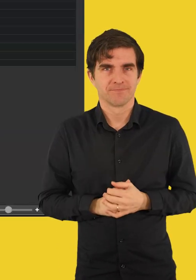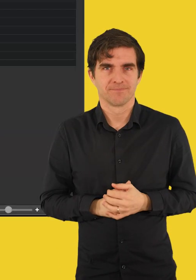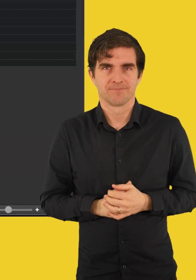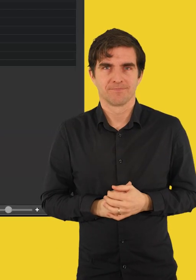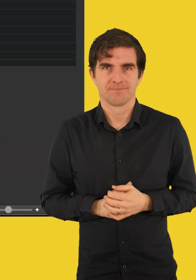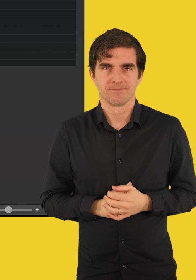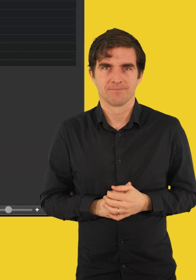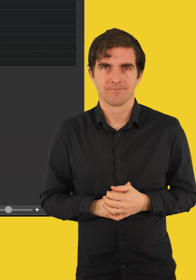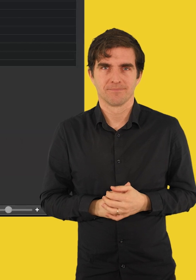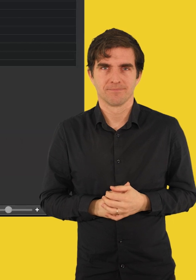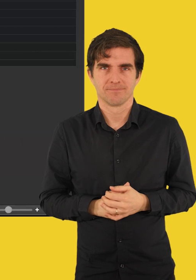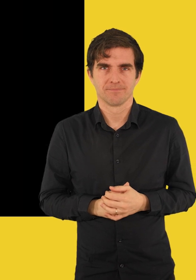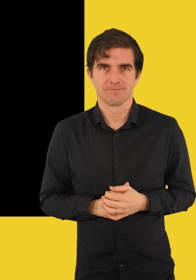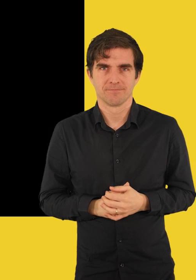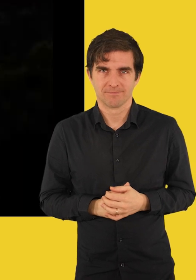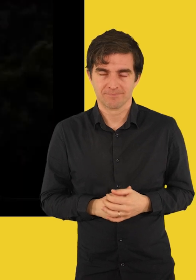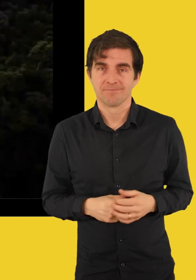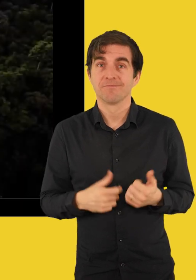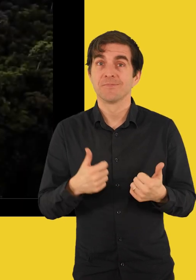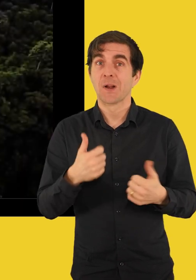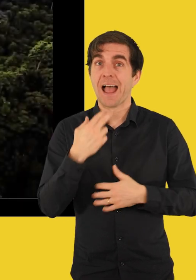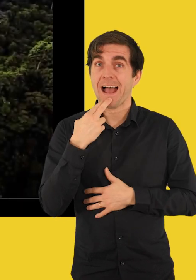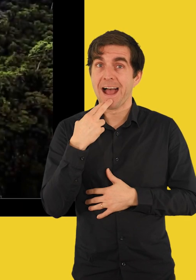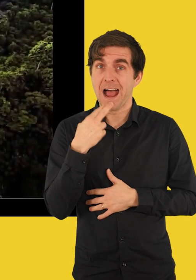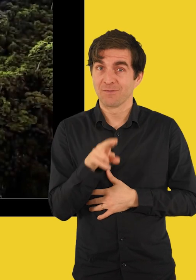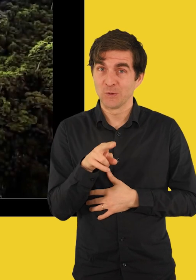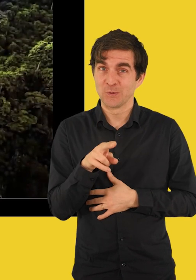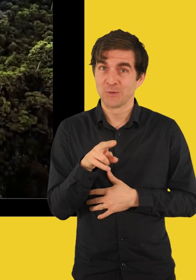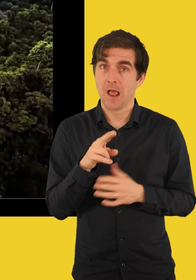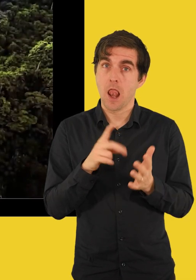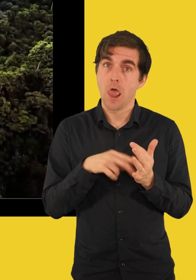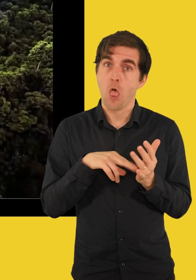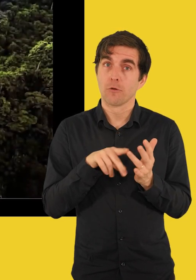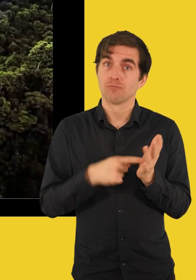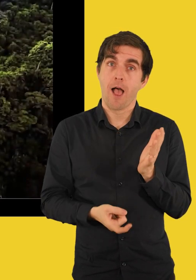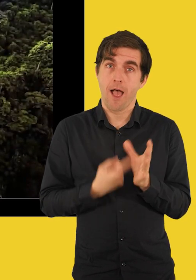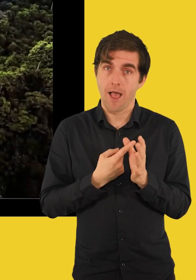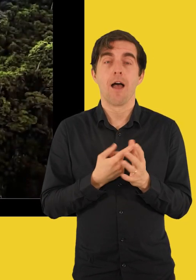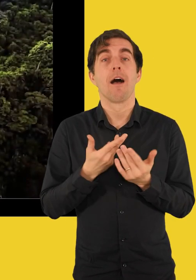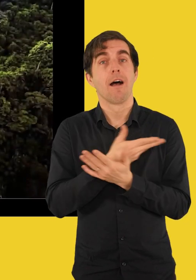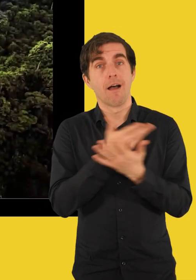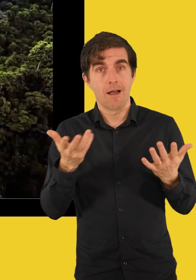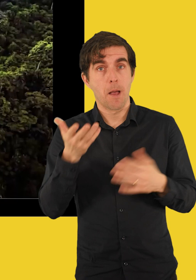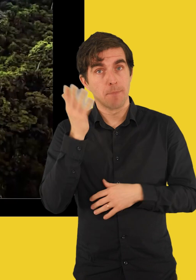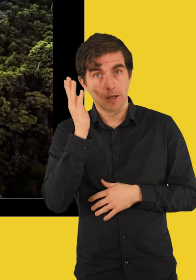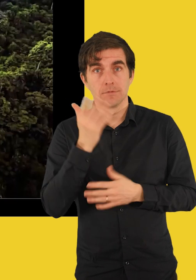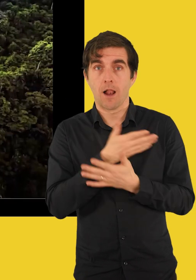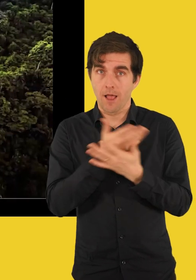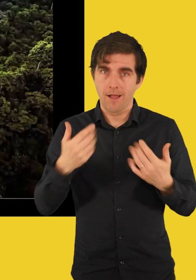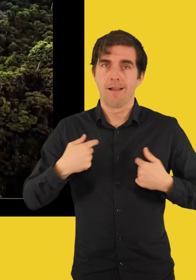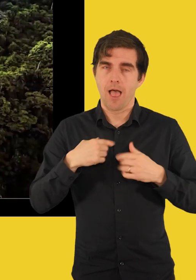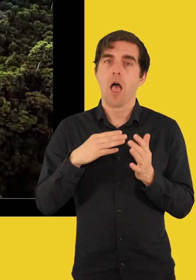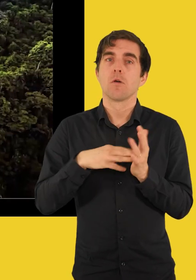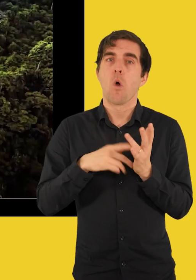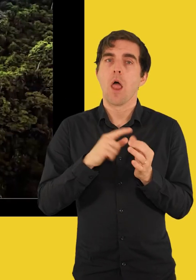Thank you, Lenora, and good afternoon, Lenora, fellow panelists, viewers, ladies